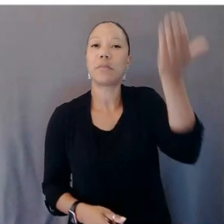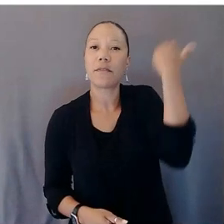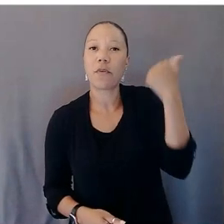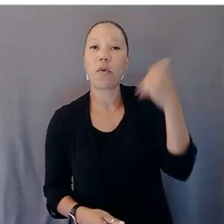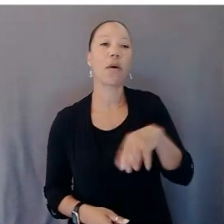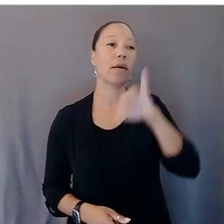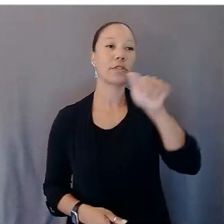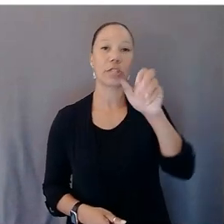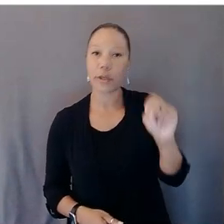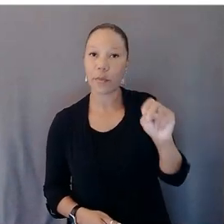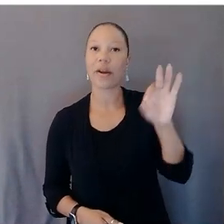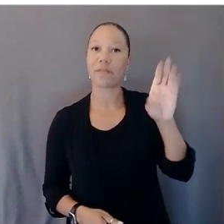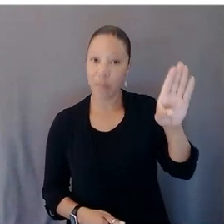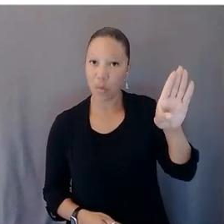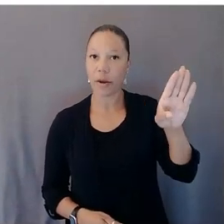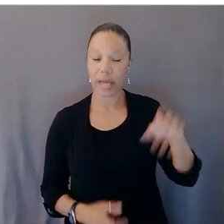and February.